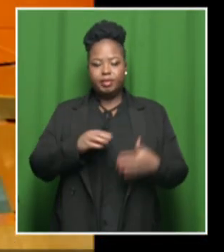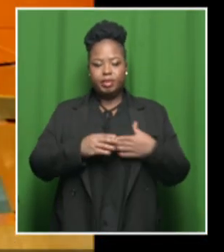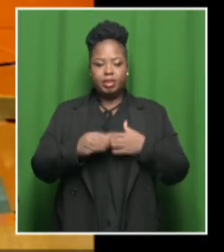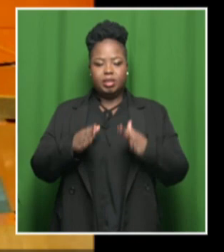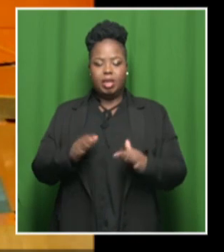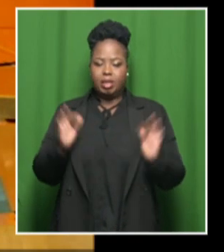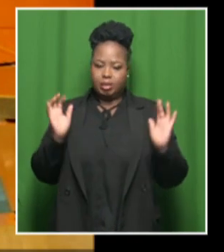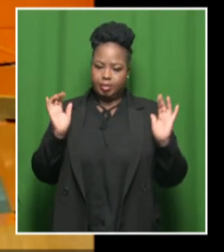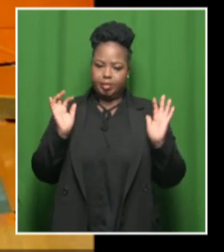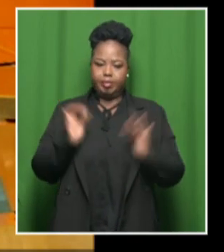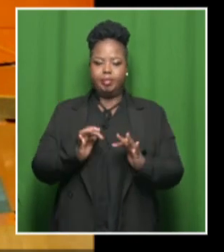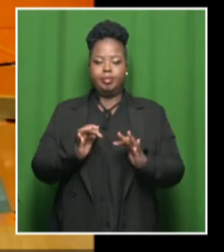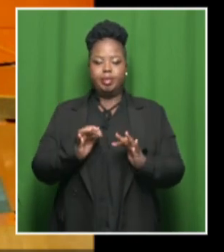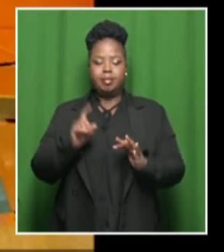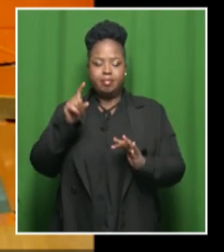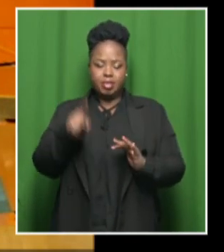together